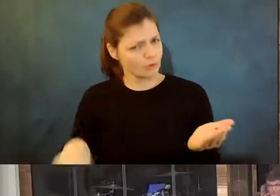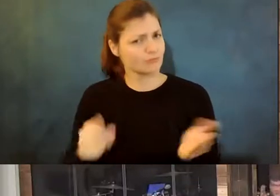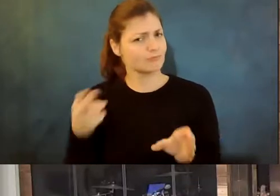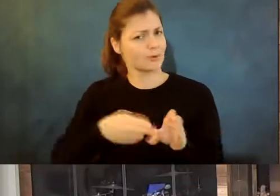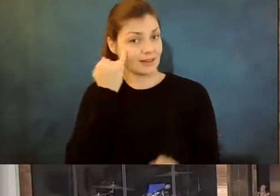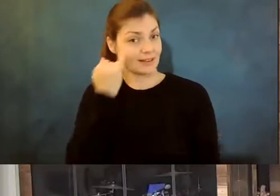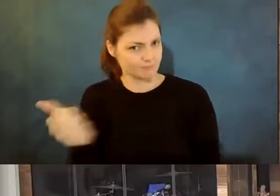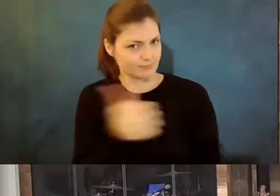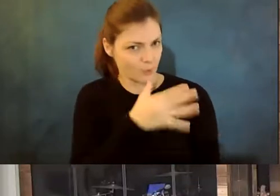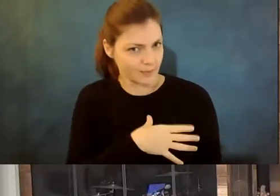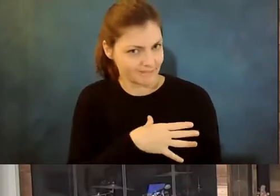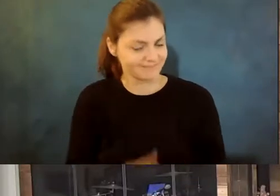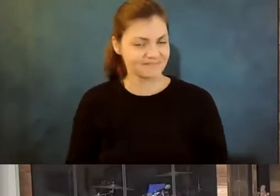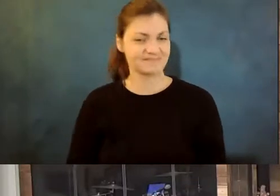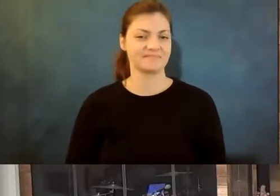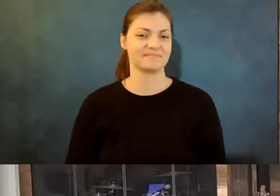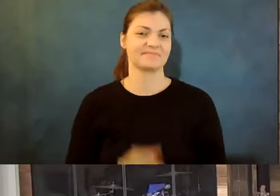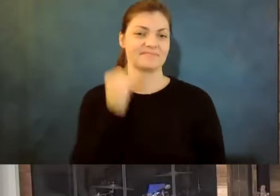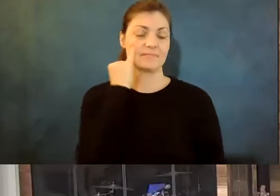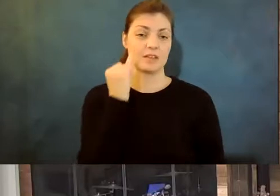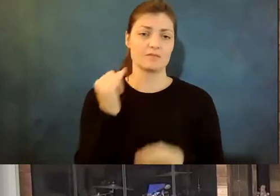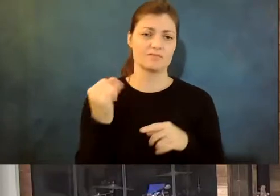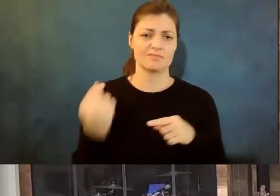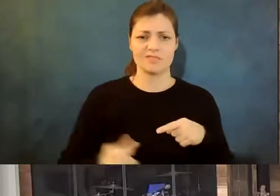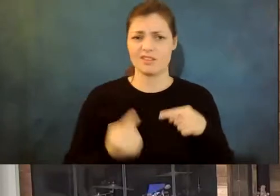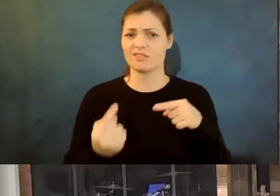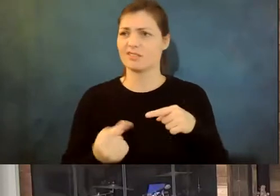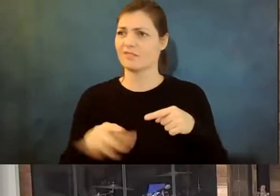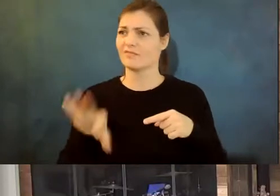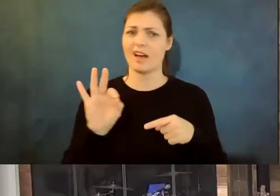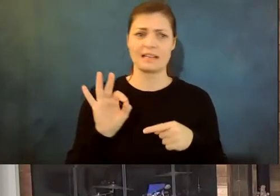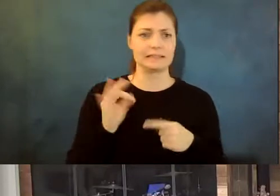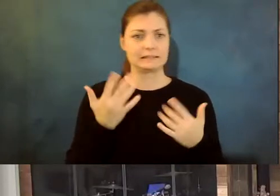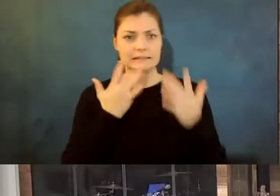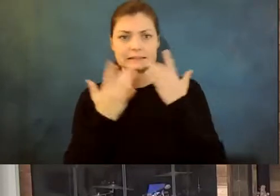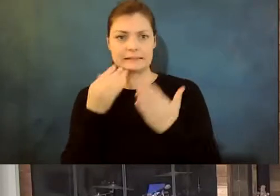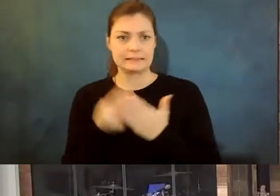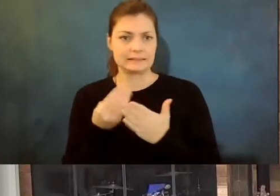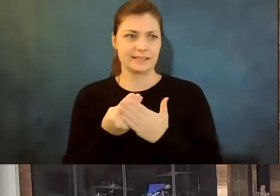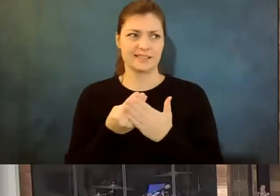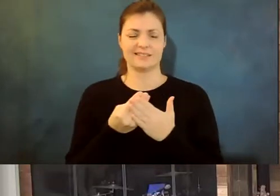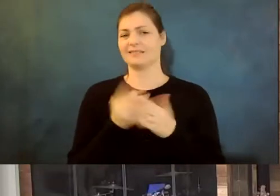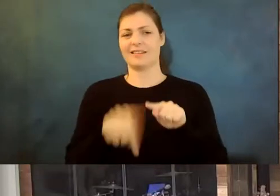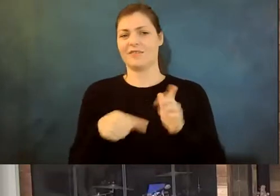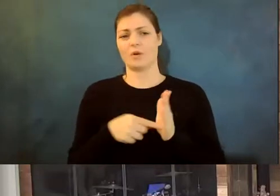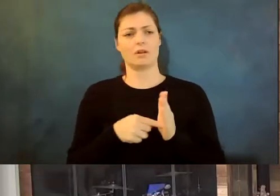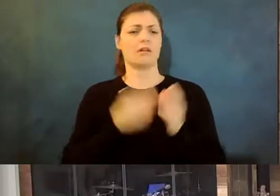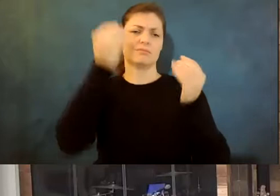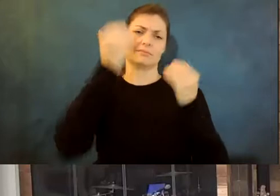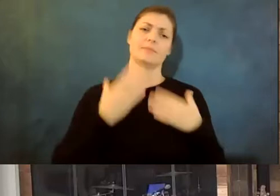woman. If you are struggling to find the resources to go, and that's the only reason you're not going, let us